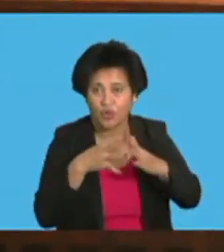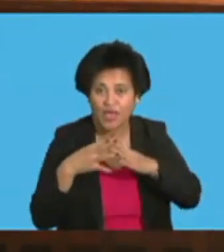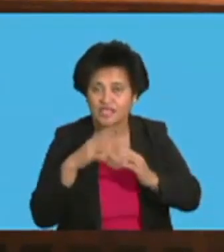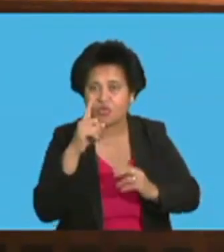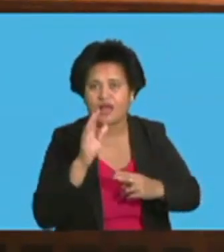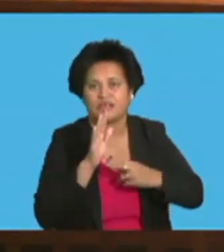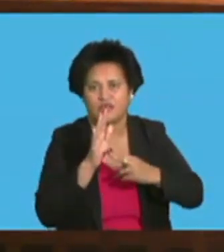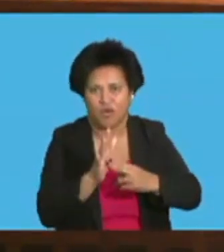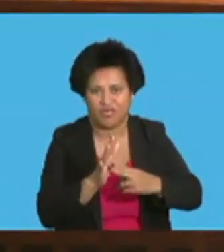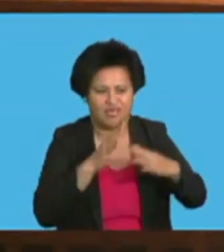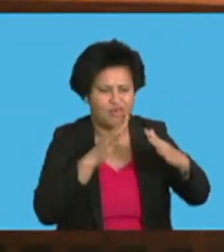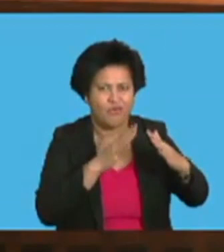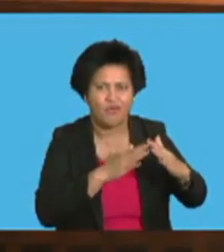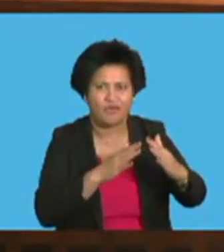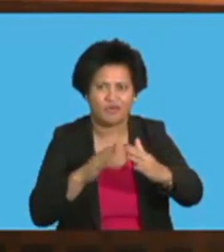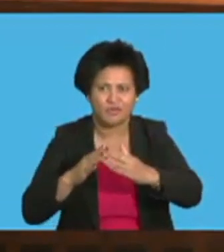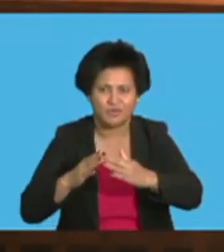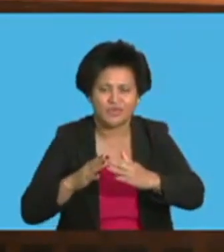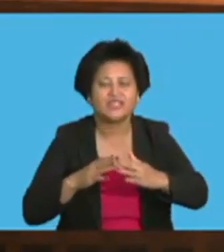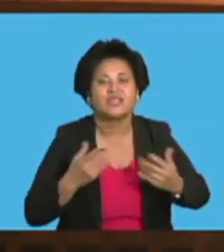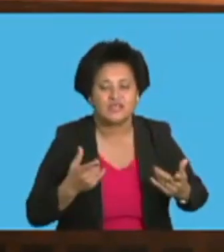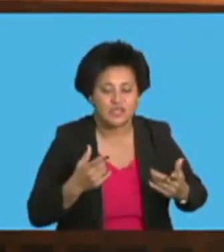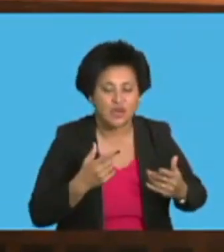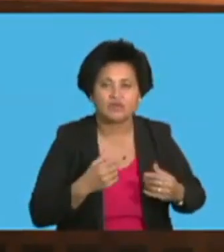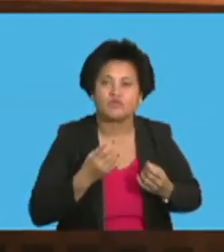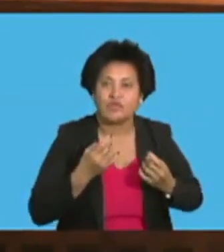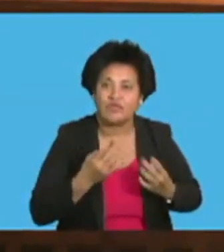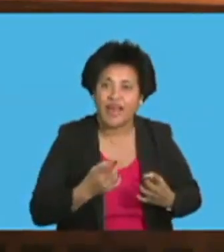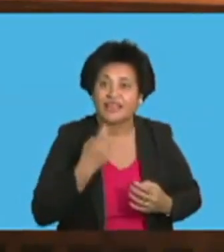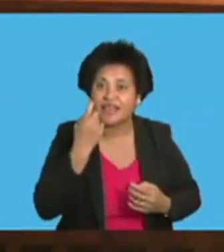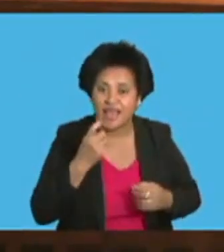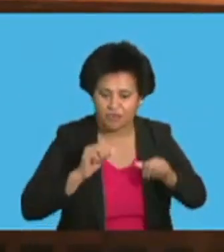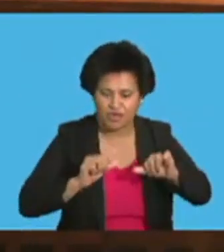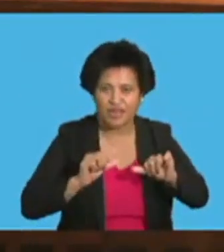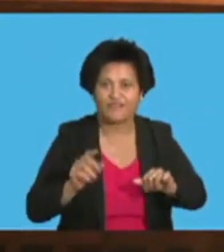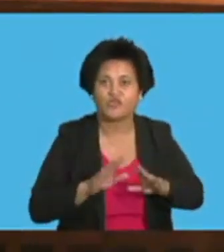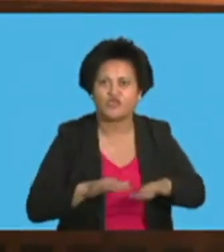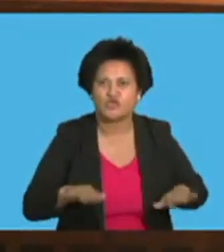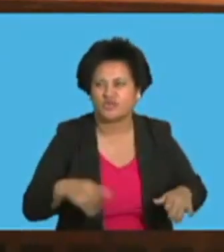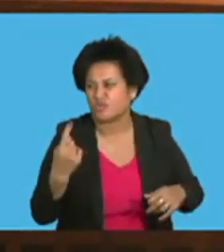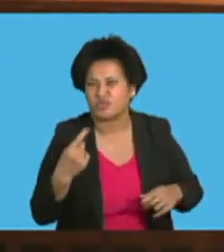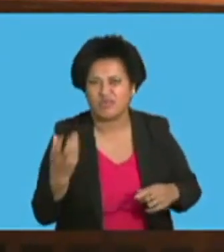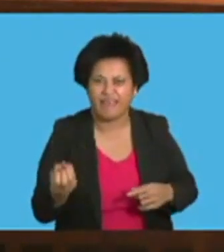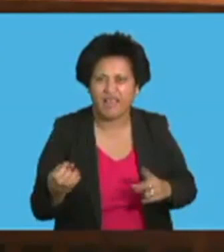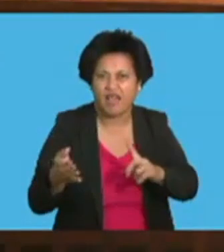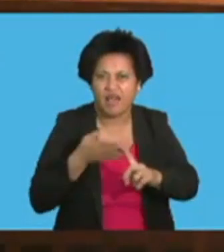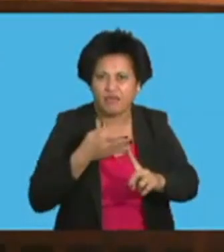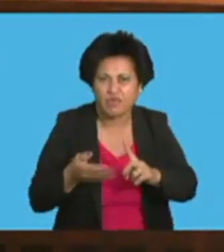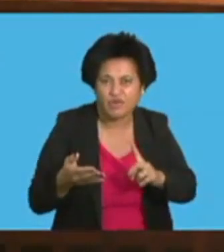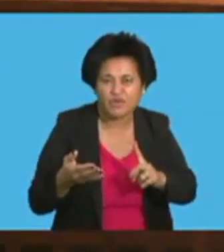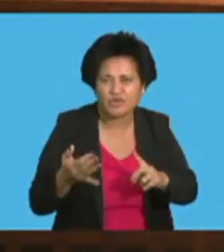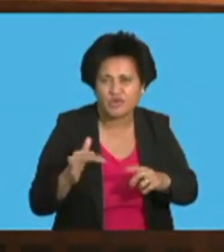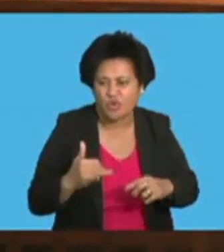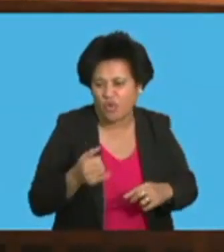North. The establishment to provide care and protection for children who are victims of abuse and neglect, including those that